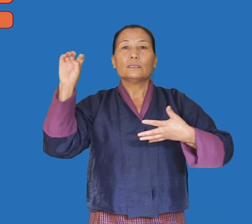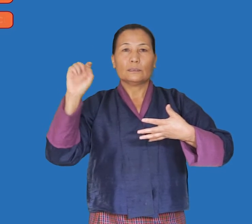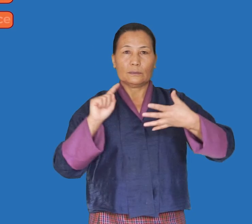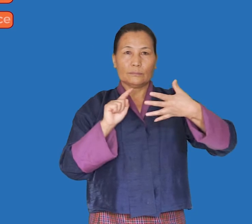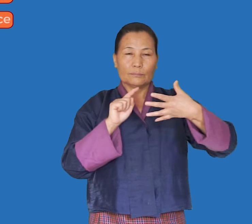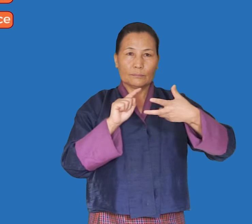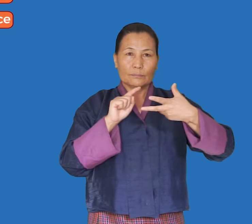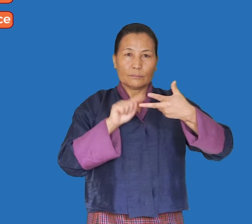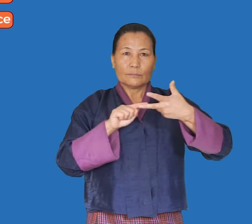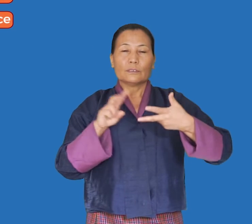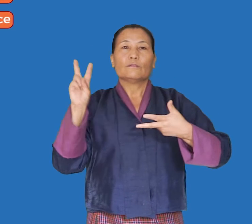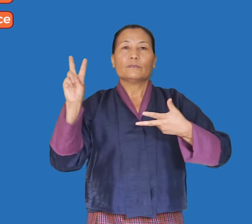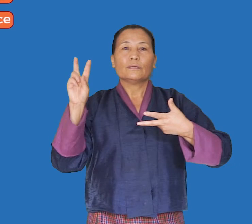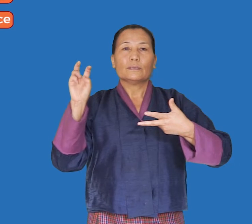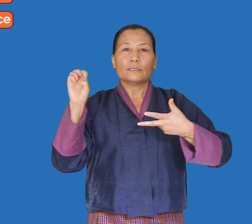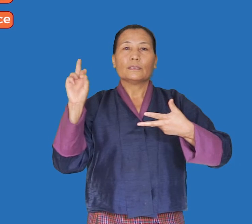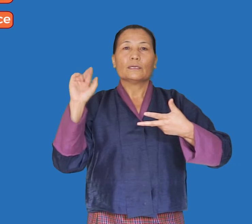or sole source,